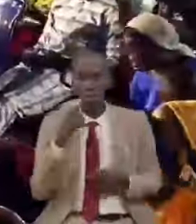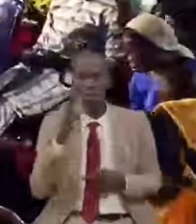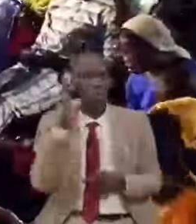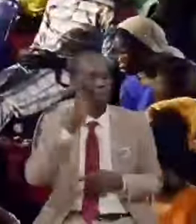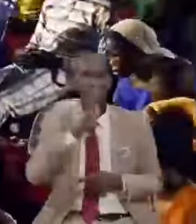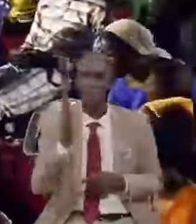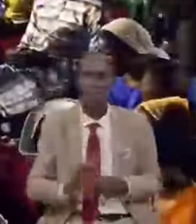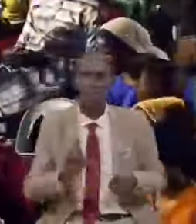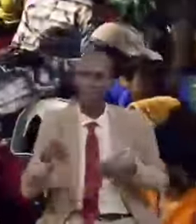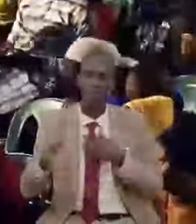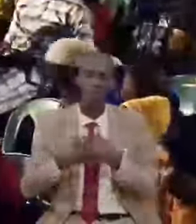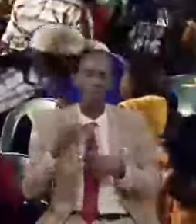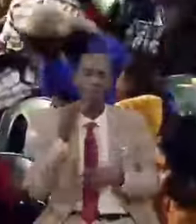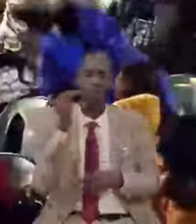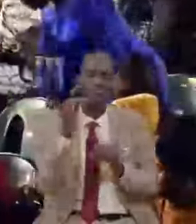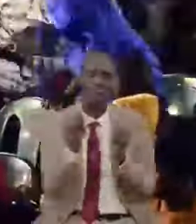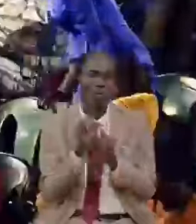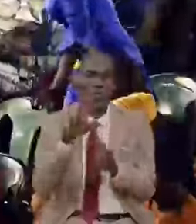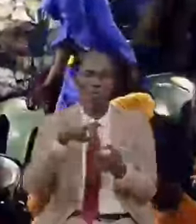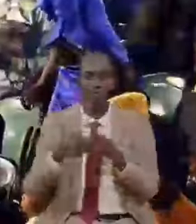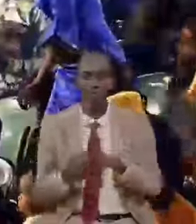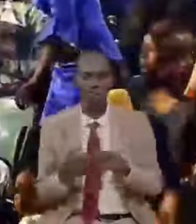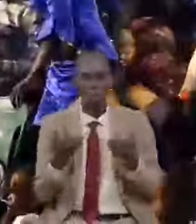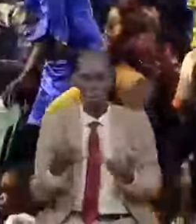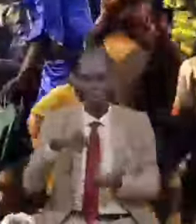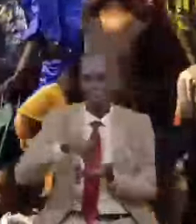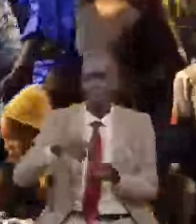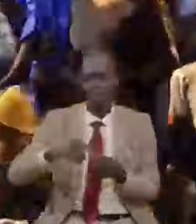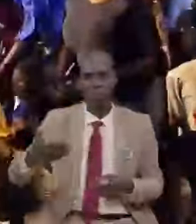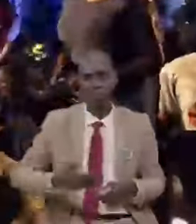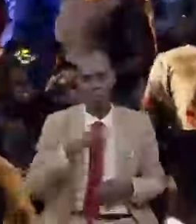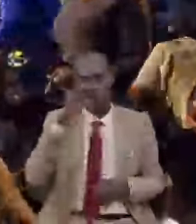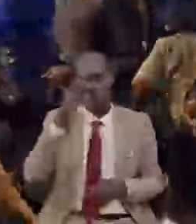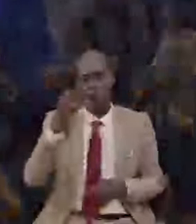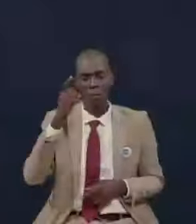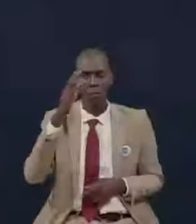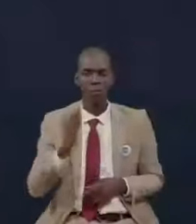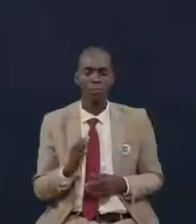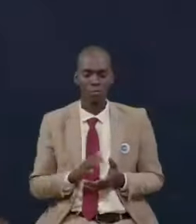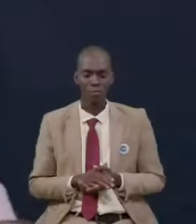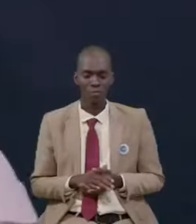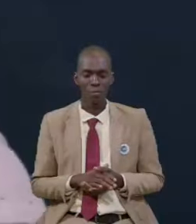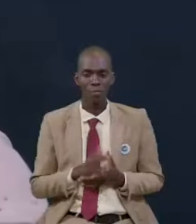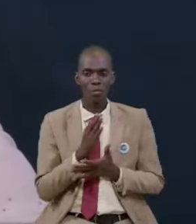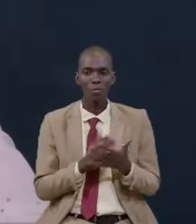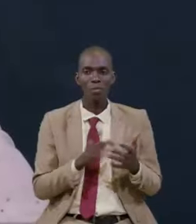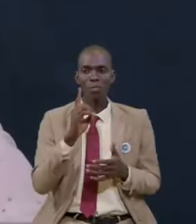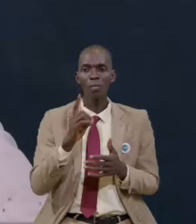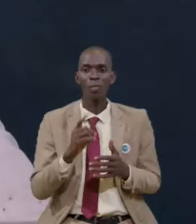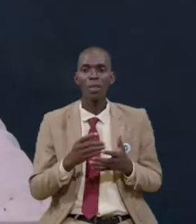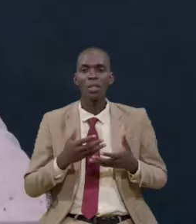on your feet as we welcome the man of God. Somebody shout amen. Amen.